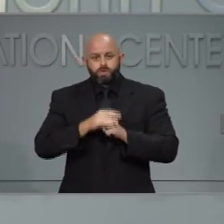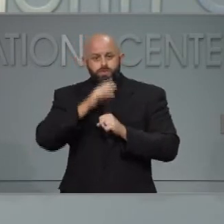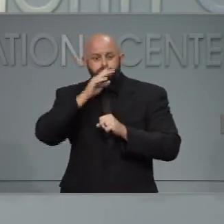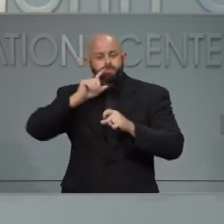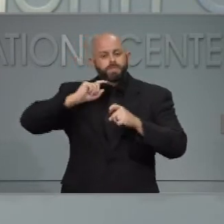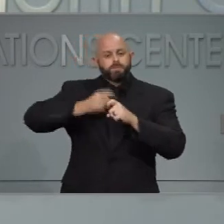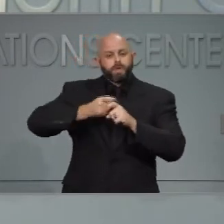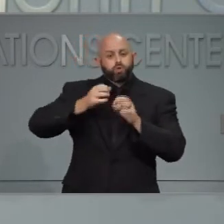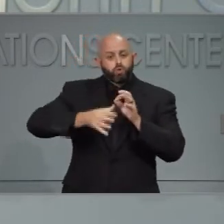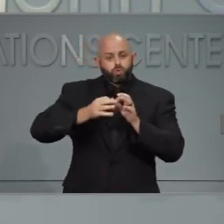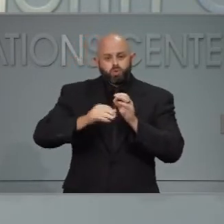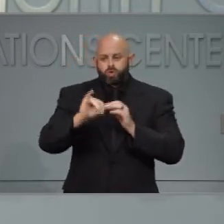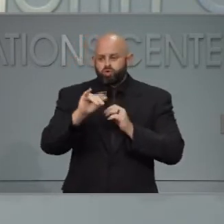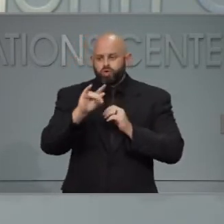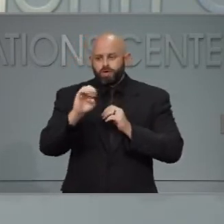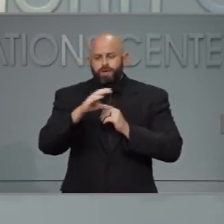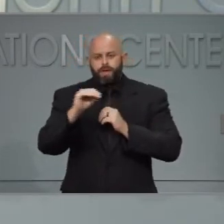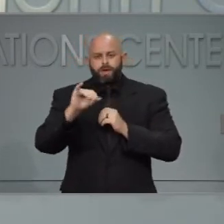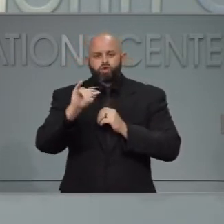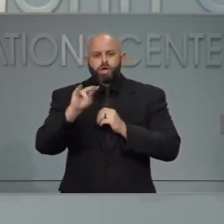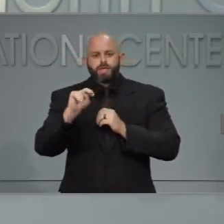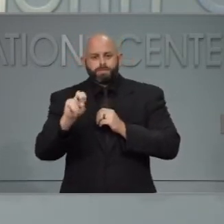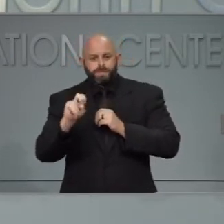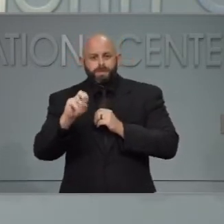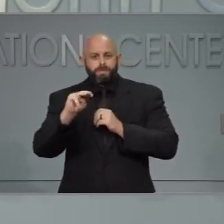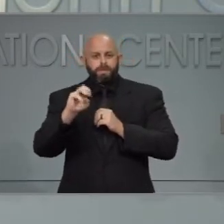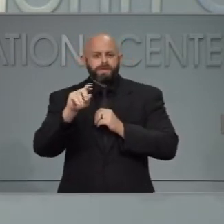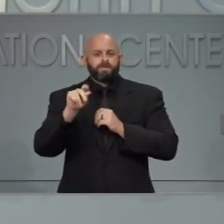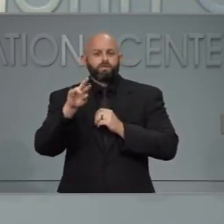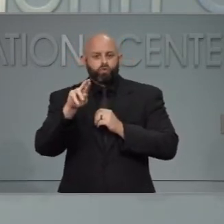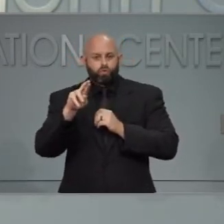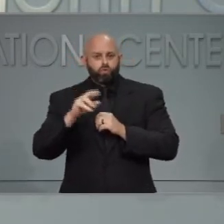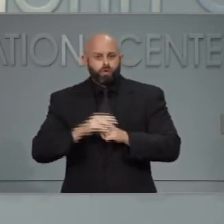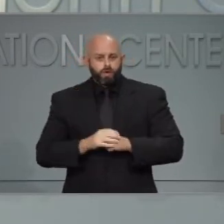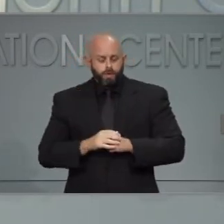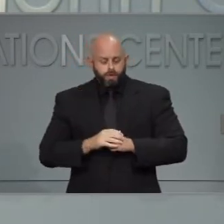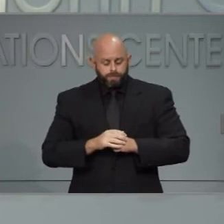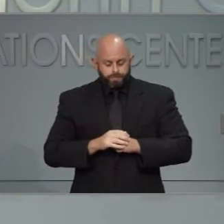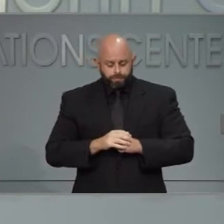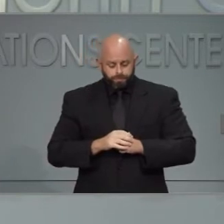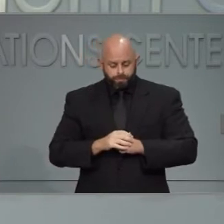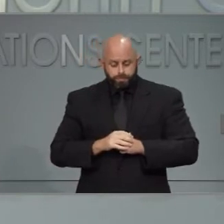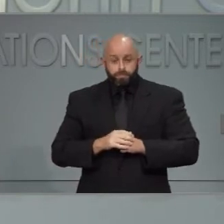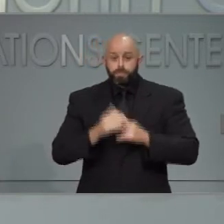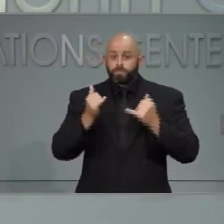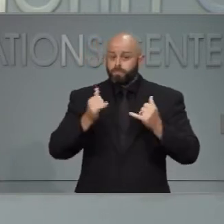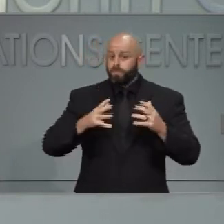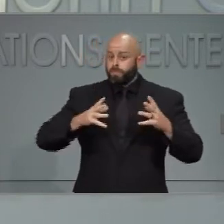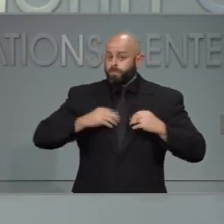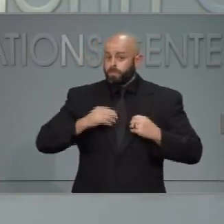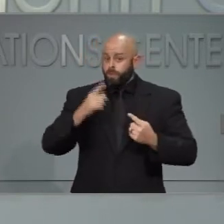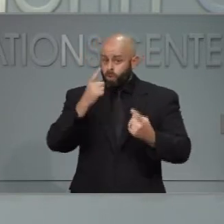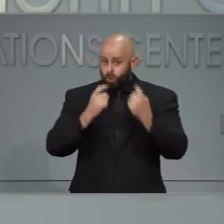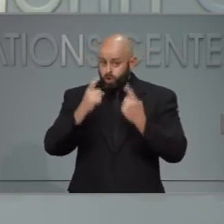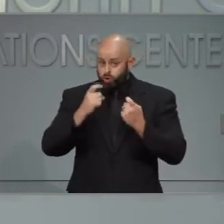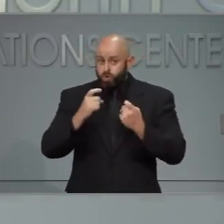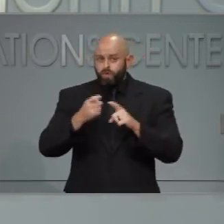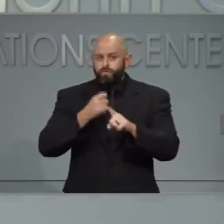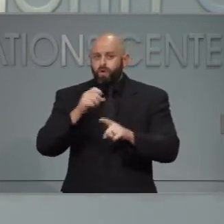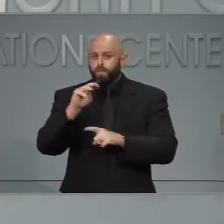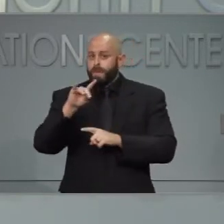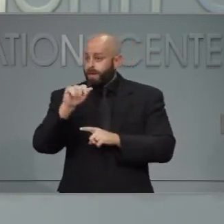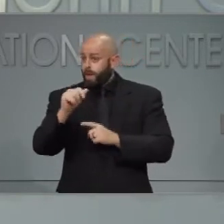and Jasmine Metivier are our Spanish language interpreters. We will now take questions from the media.